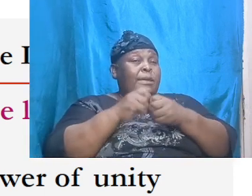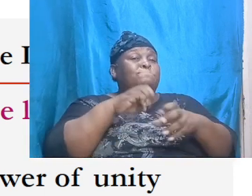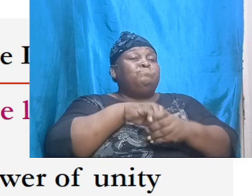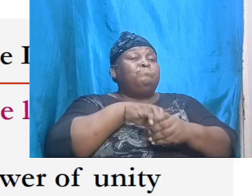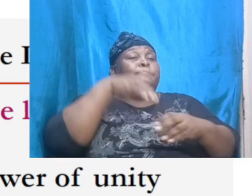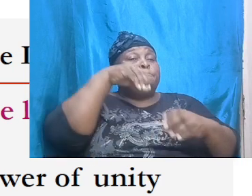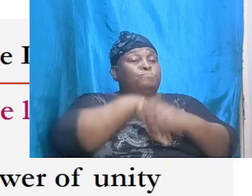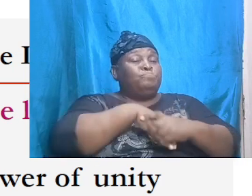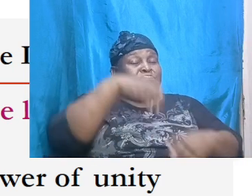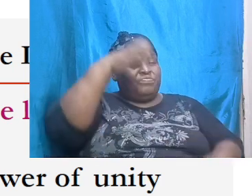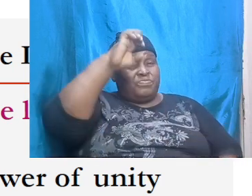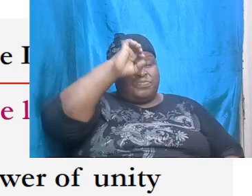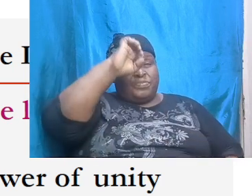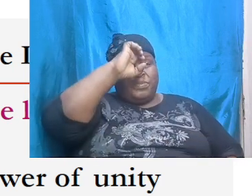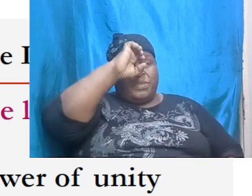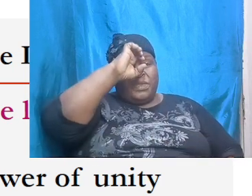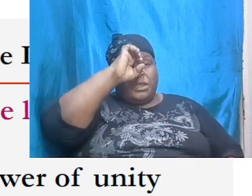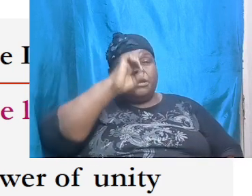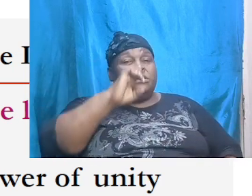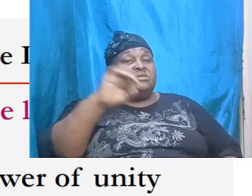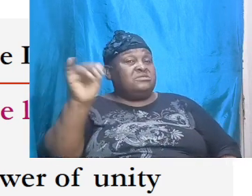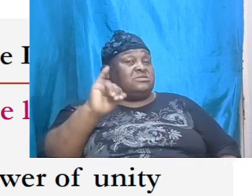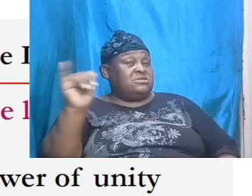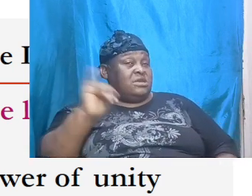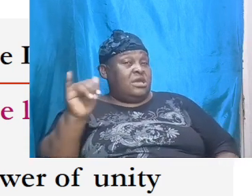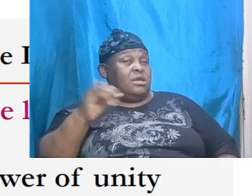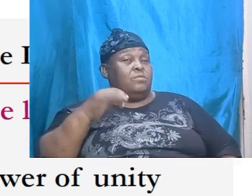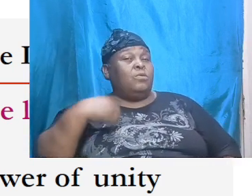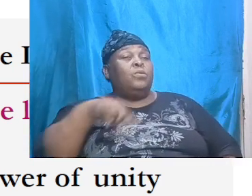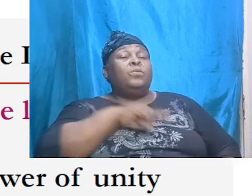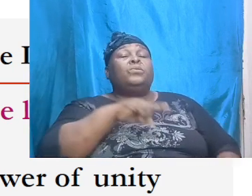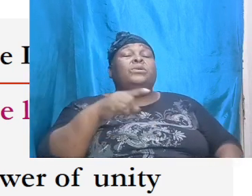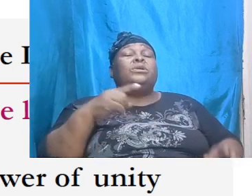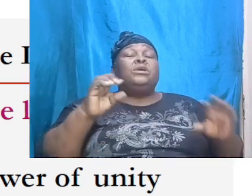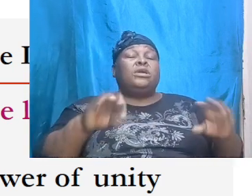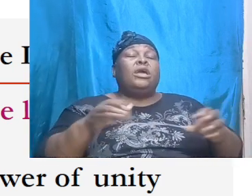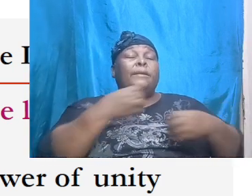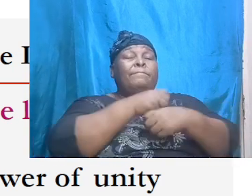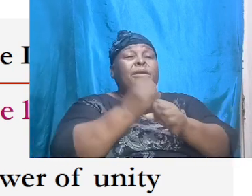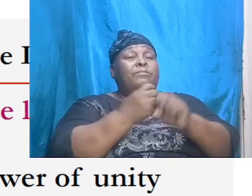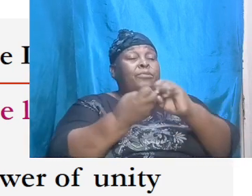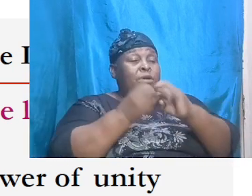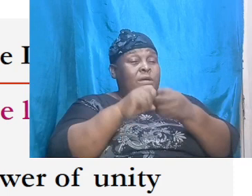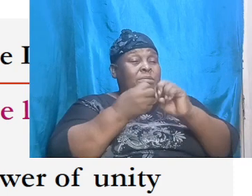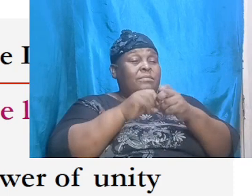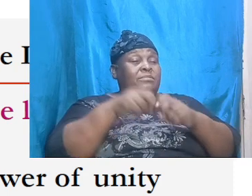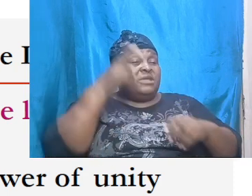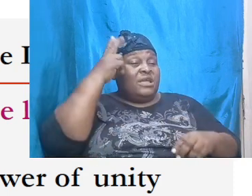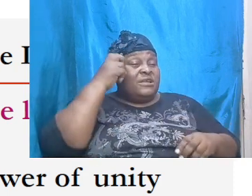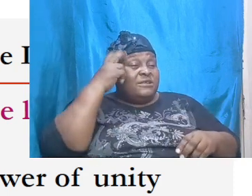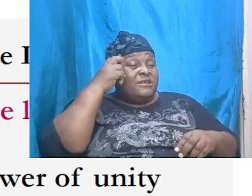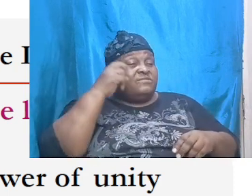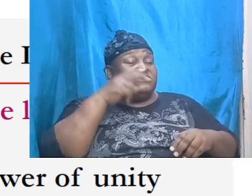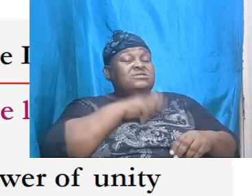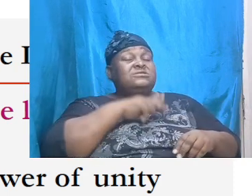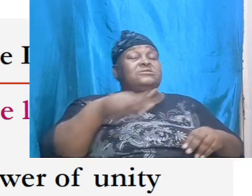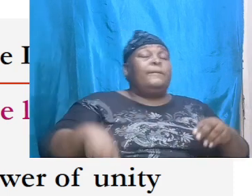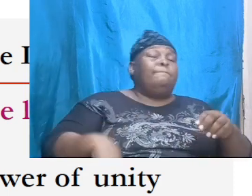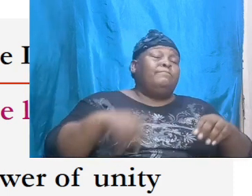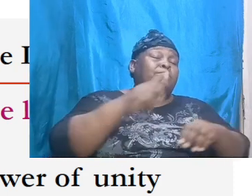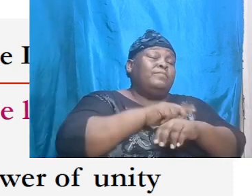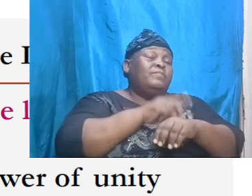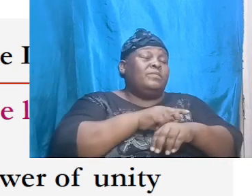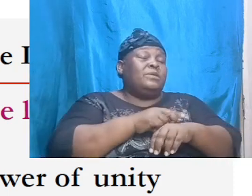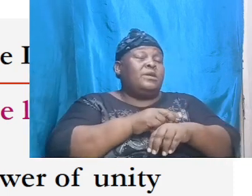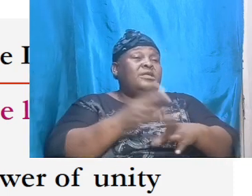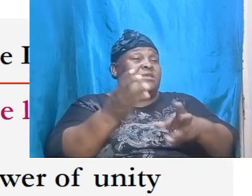we can cause problems in the devil's kingdom. We just need to get this unity thing right. Hallelujah. We just need to get this unity thing right. No